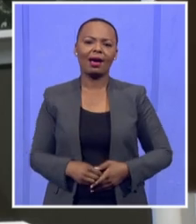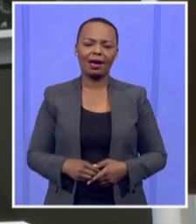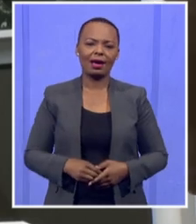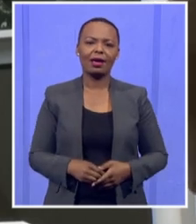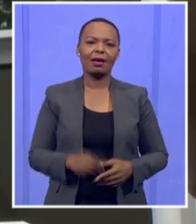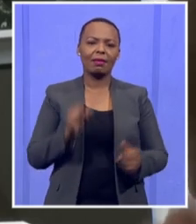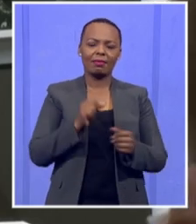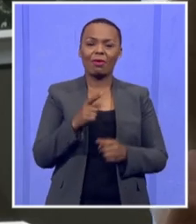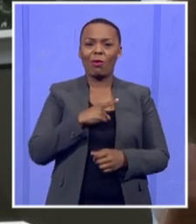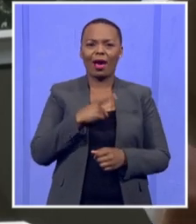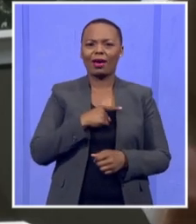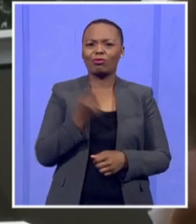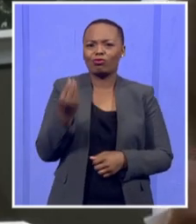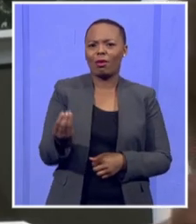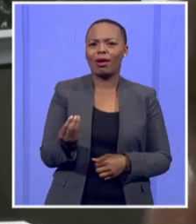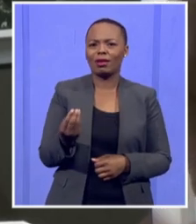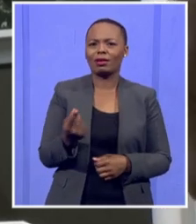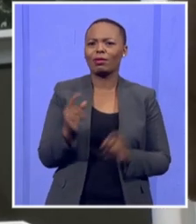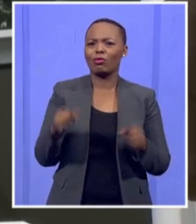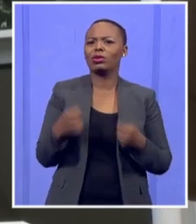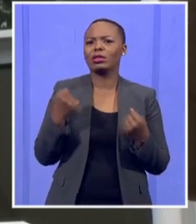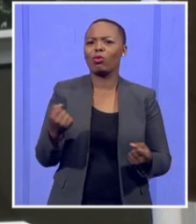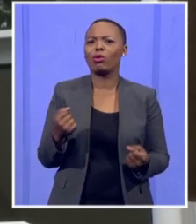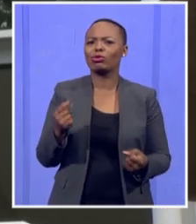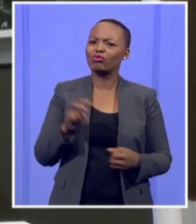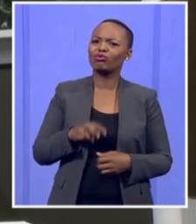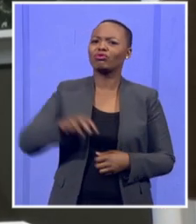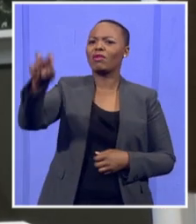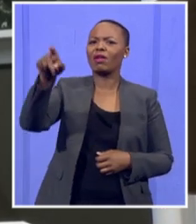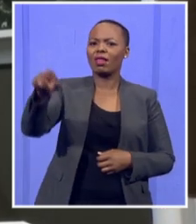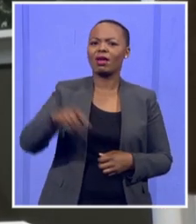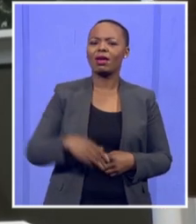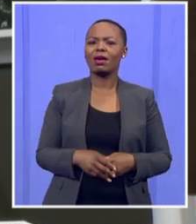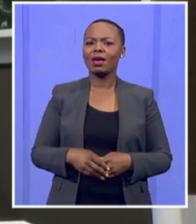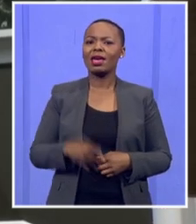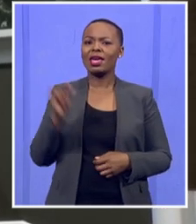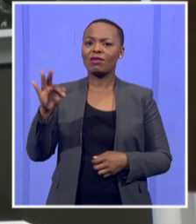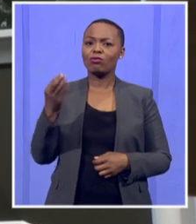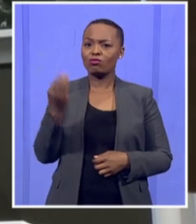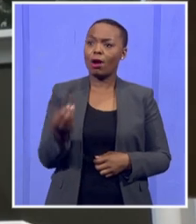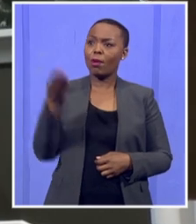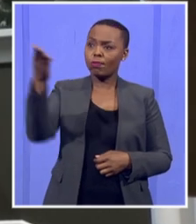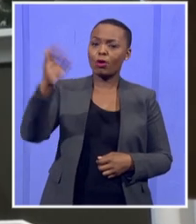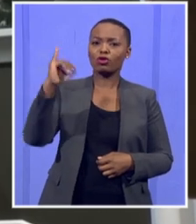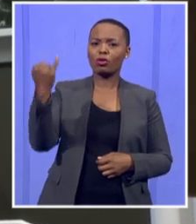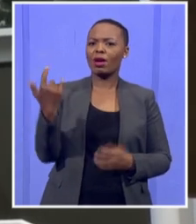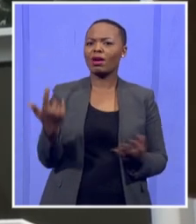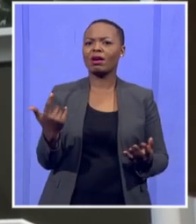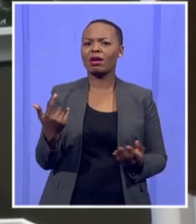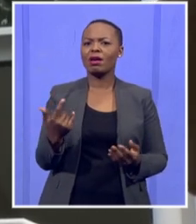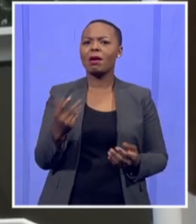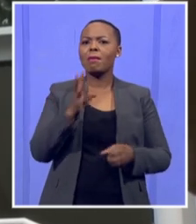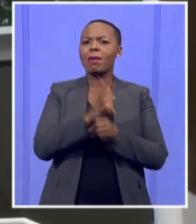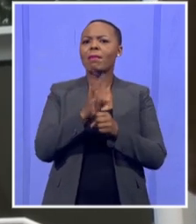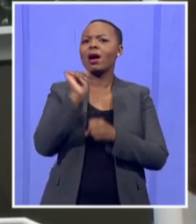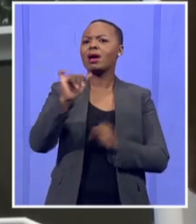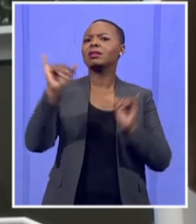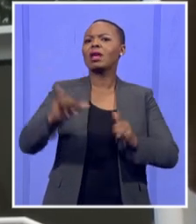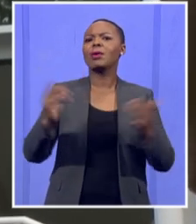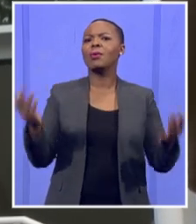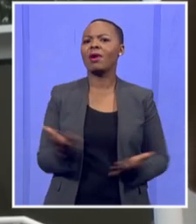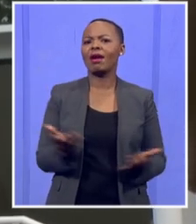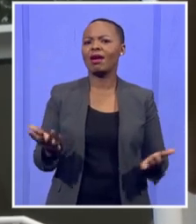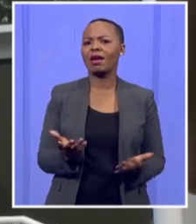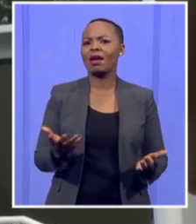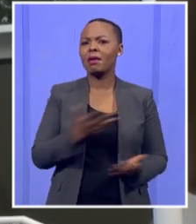to Witbank. If the child managed to get there, where's the mom and dad going to stay when the child is in hospital? So we are so happy that we could assist in a very, very